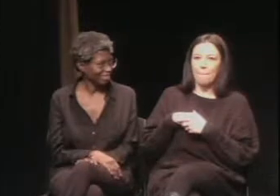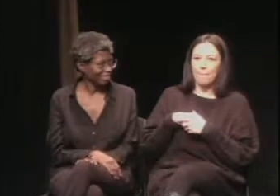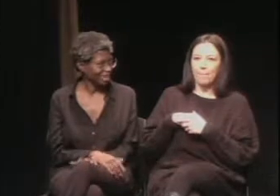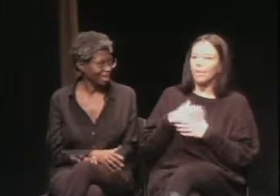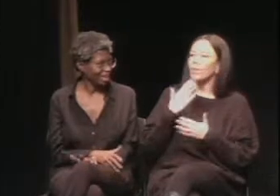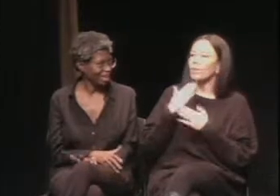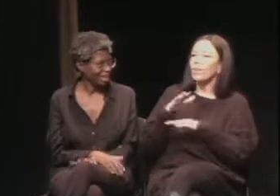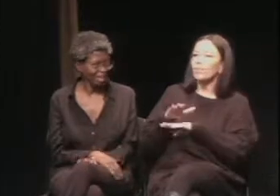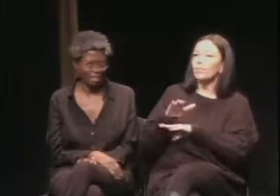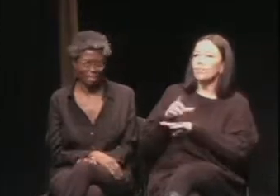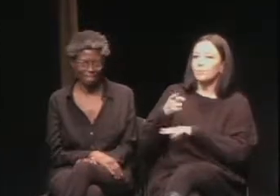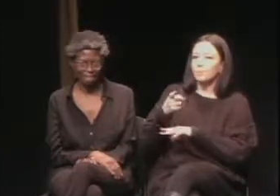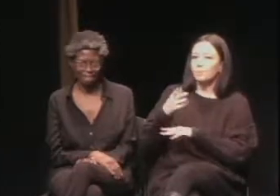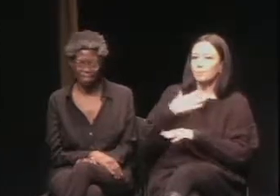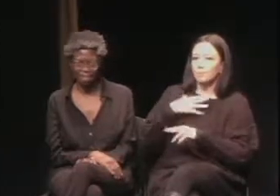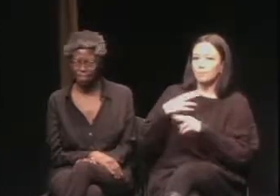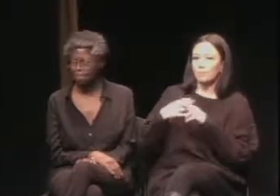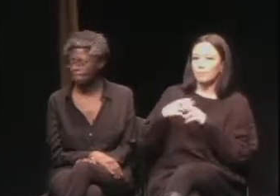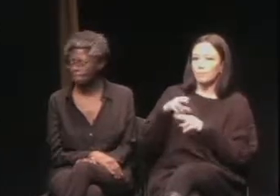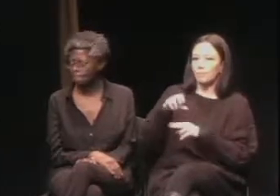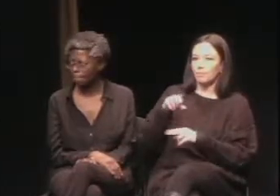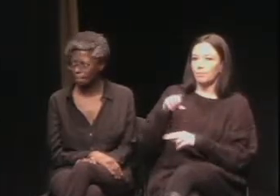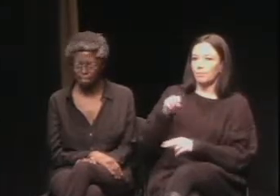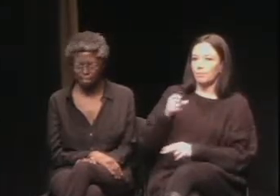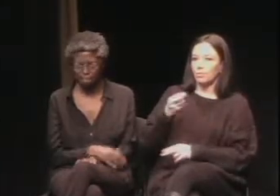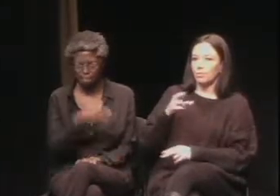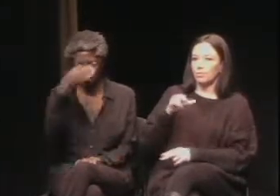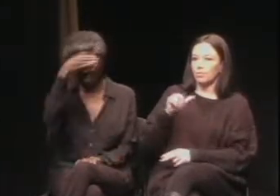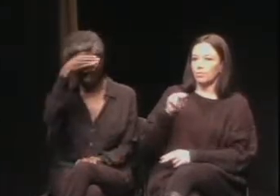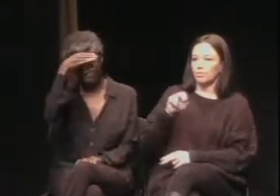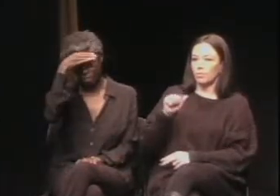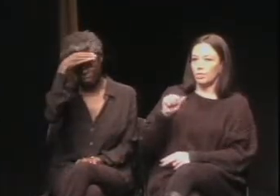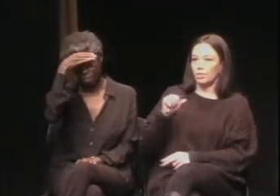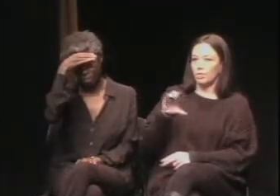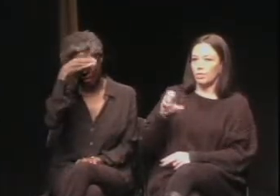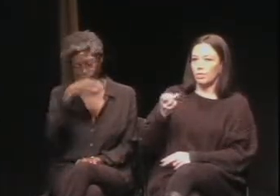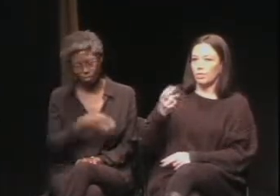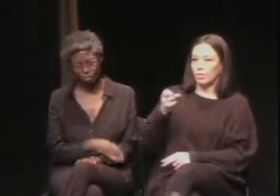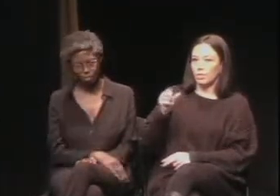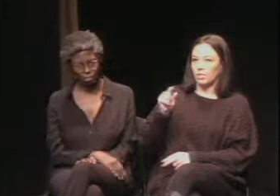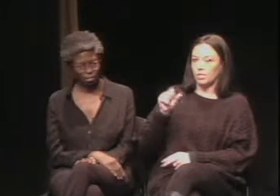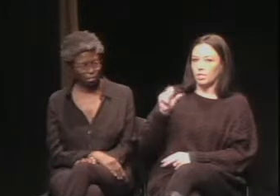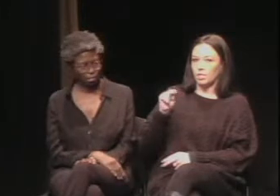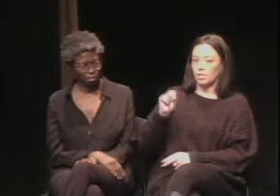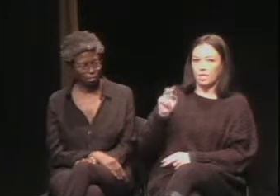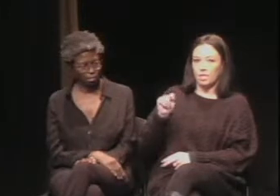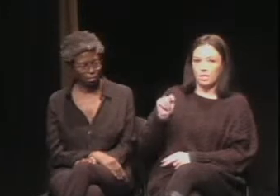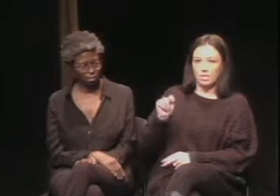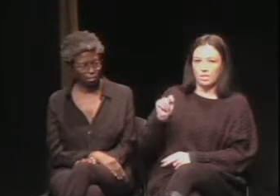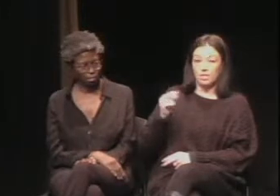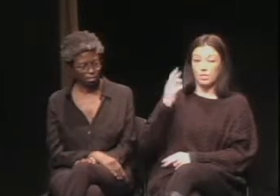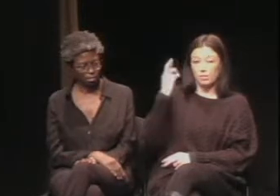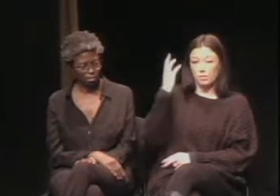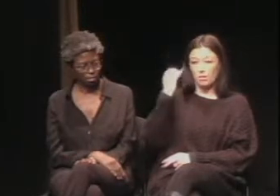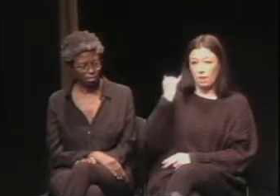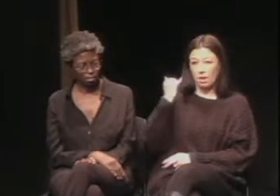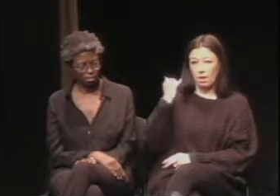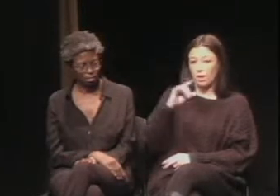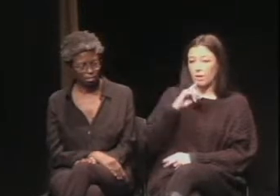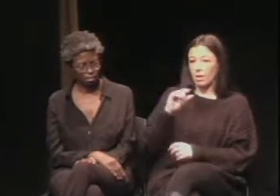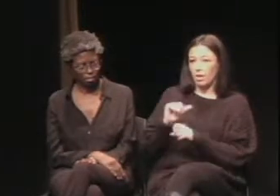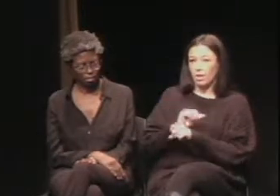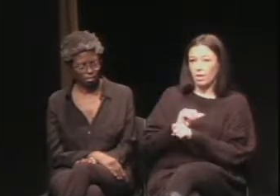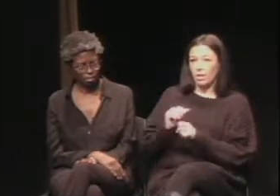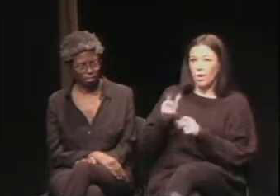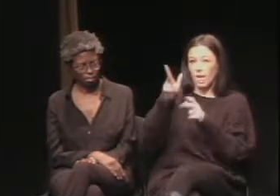Good afternoon. My name is Trina Chestnut, and the reason I truly wanted